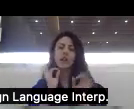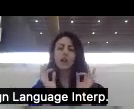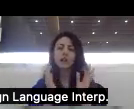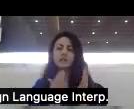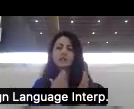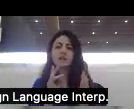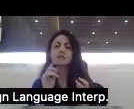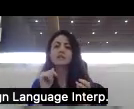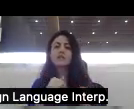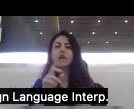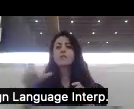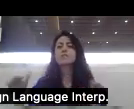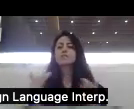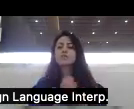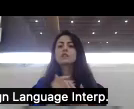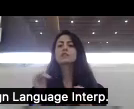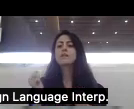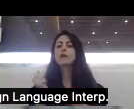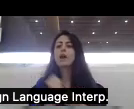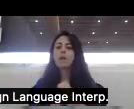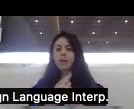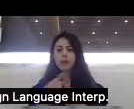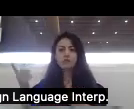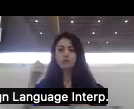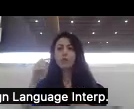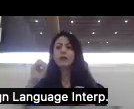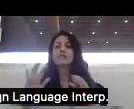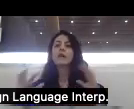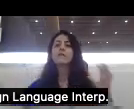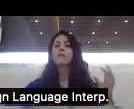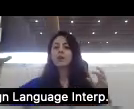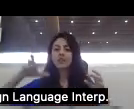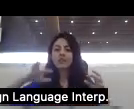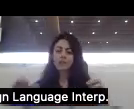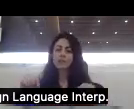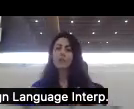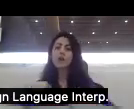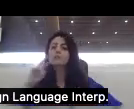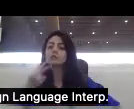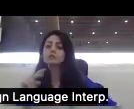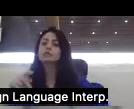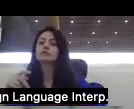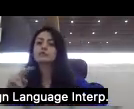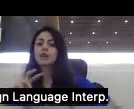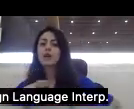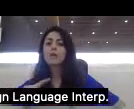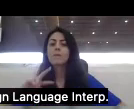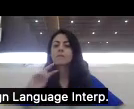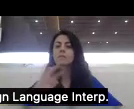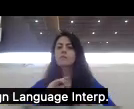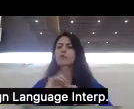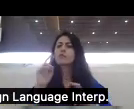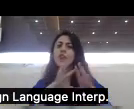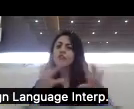this from the perspective of the MENA region, but I will also very much try and reflect on some